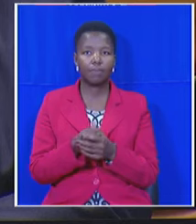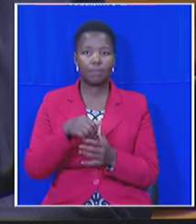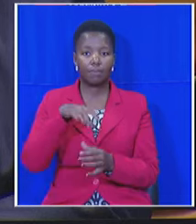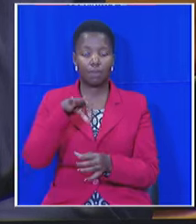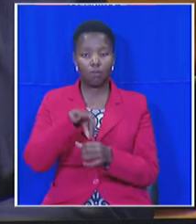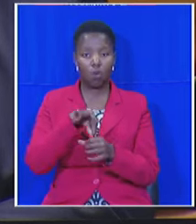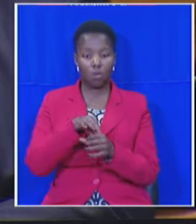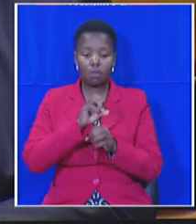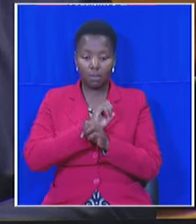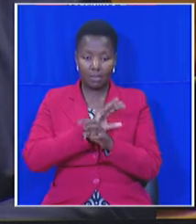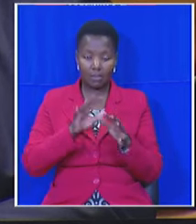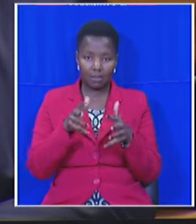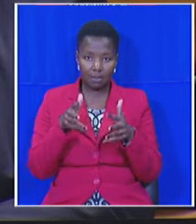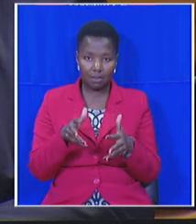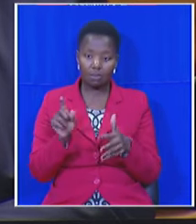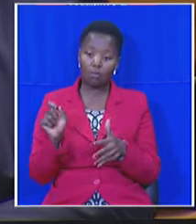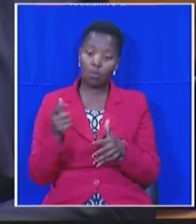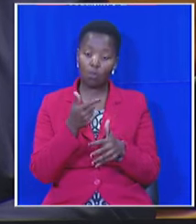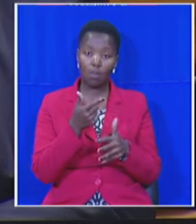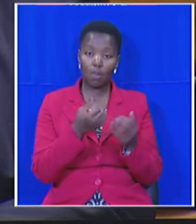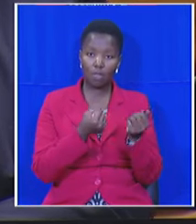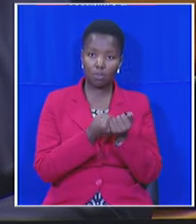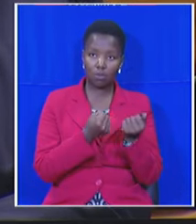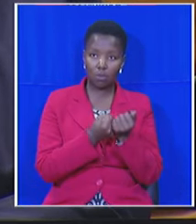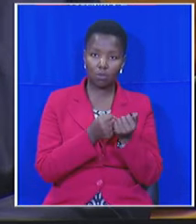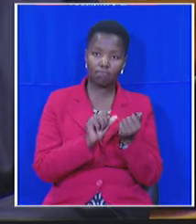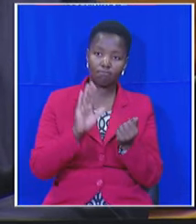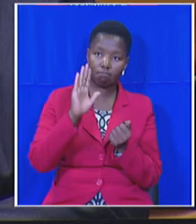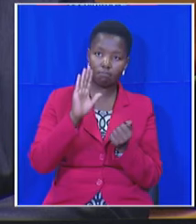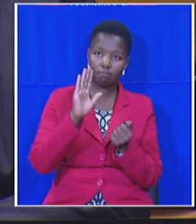Voting will now commence. Those in favor will say aye.